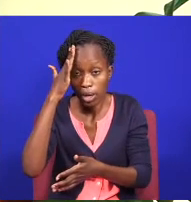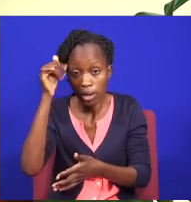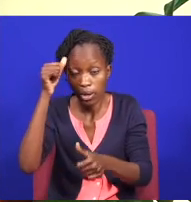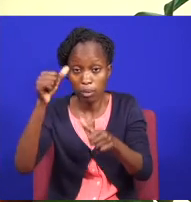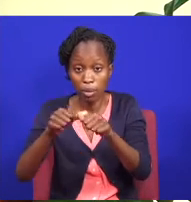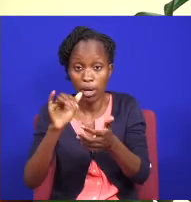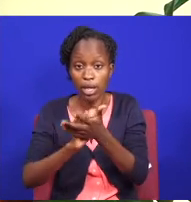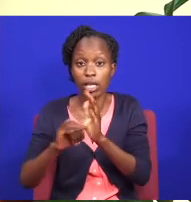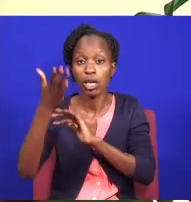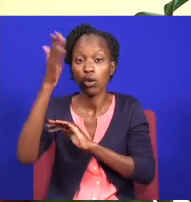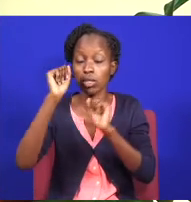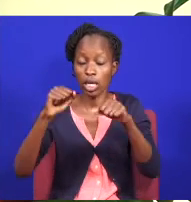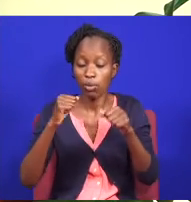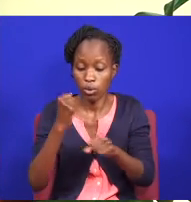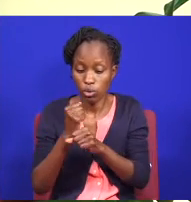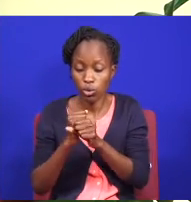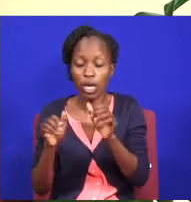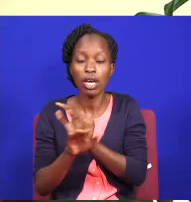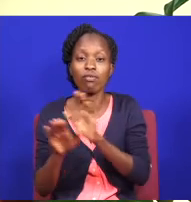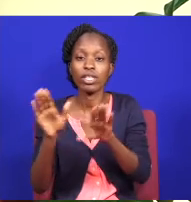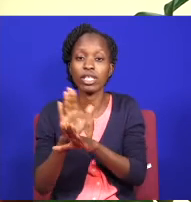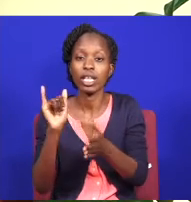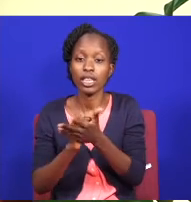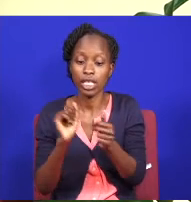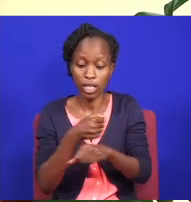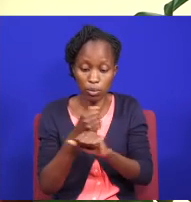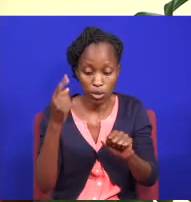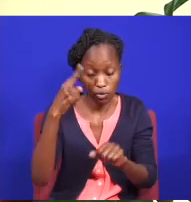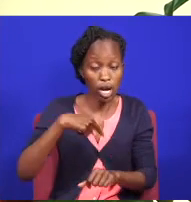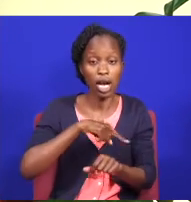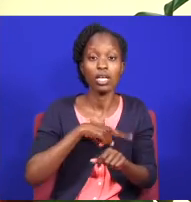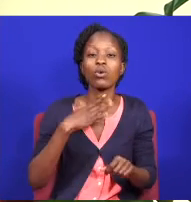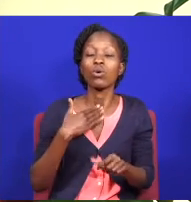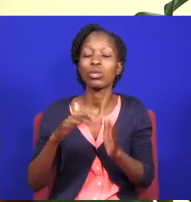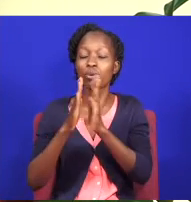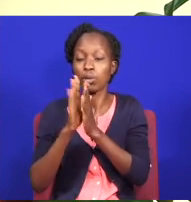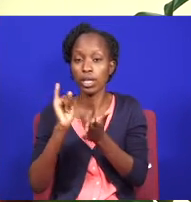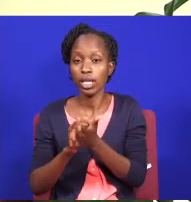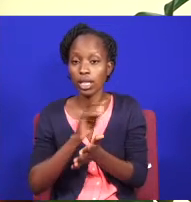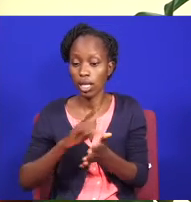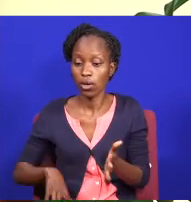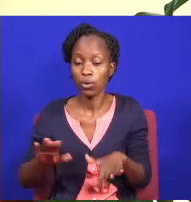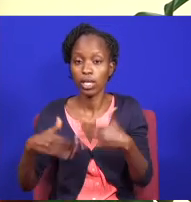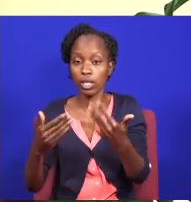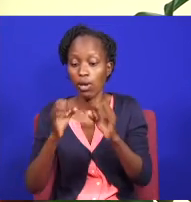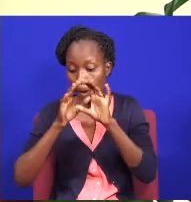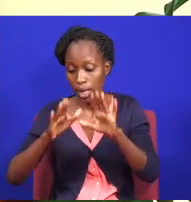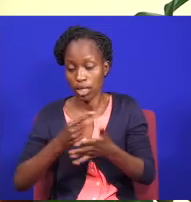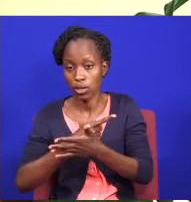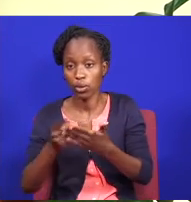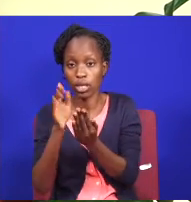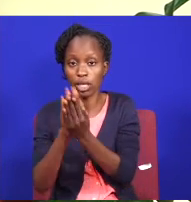do everything that is impossible for us. And we want to pray that the Lord will give you a blessed week, keep you